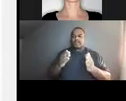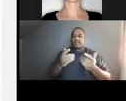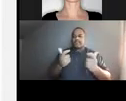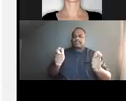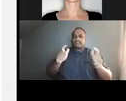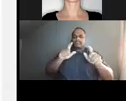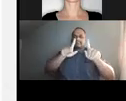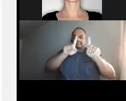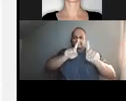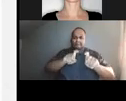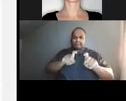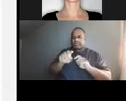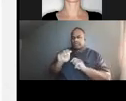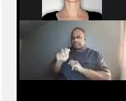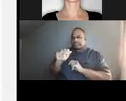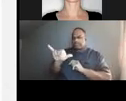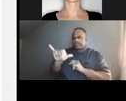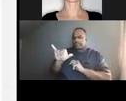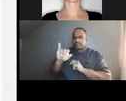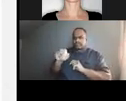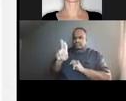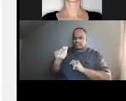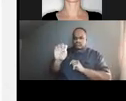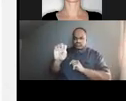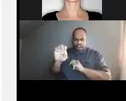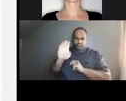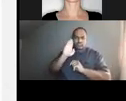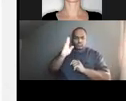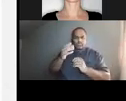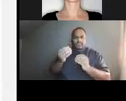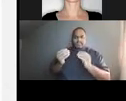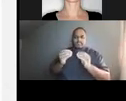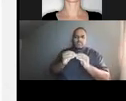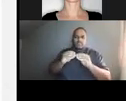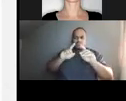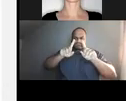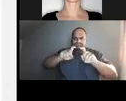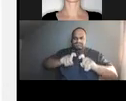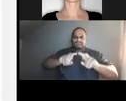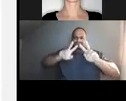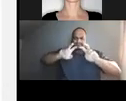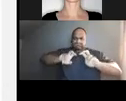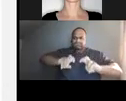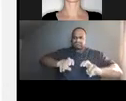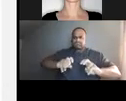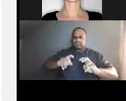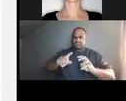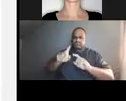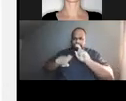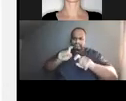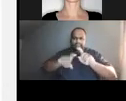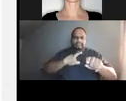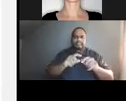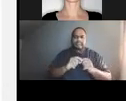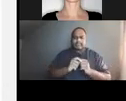in May, June about this issue. So the another big project